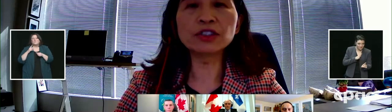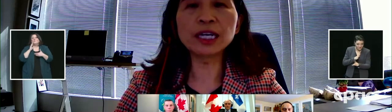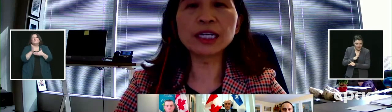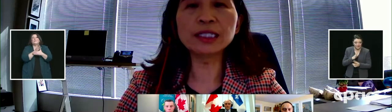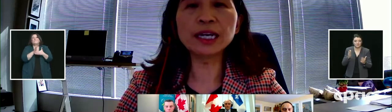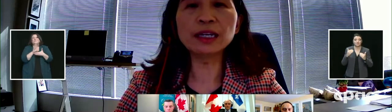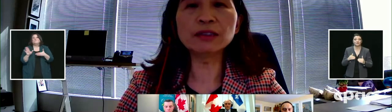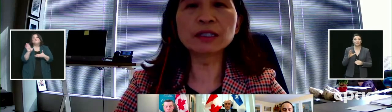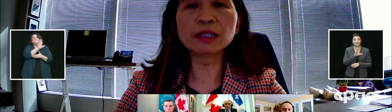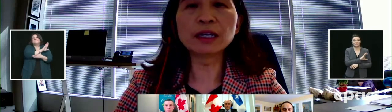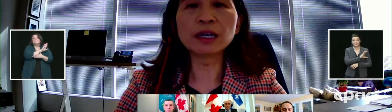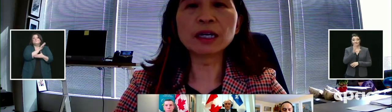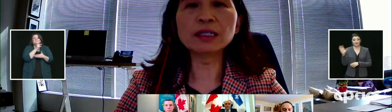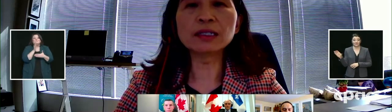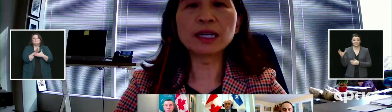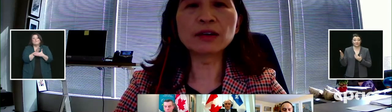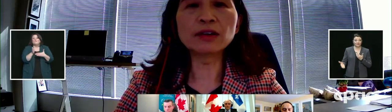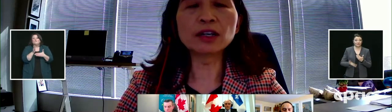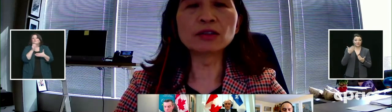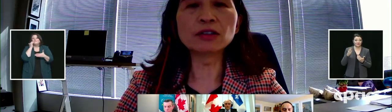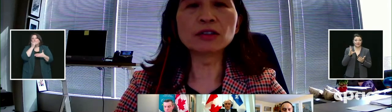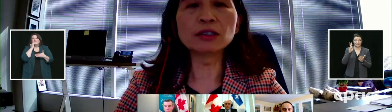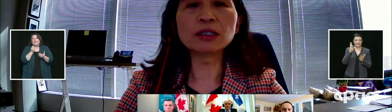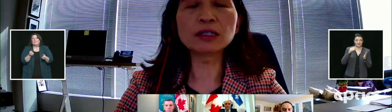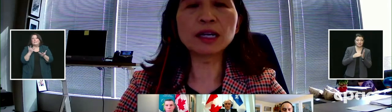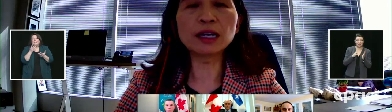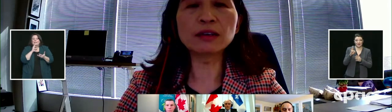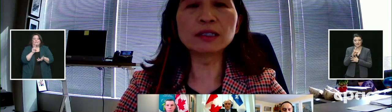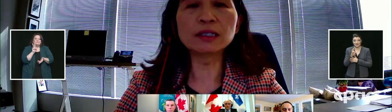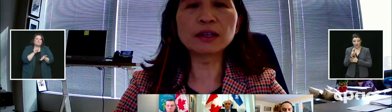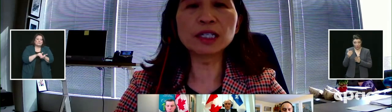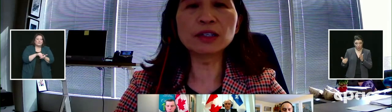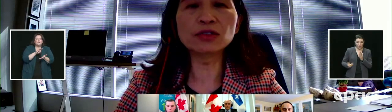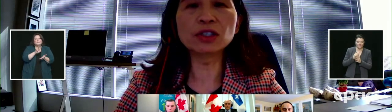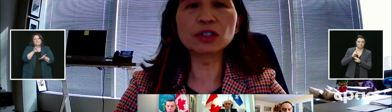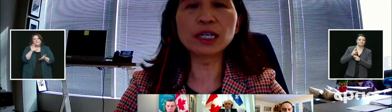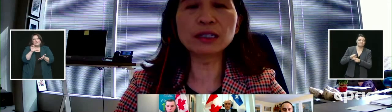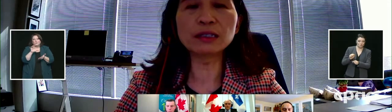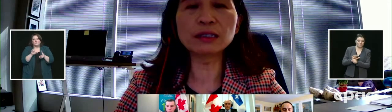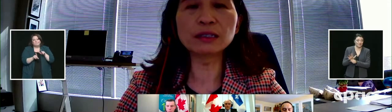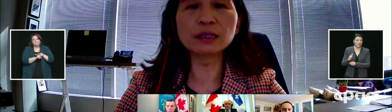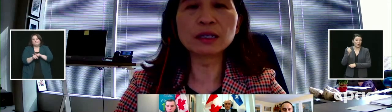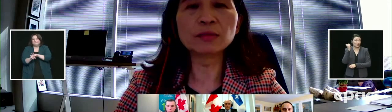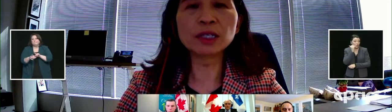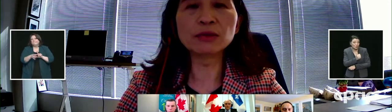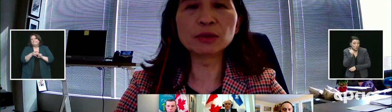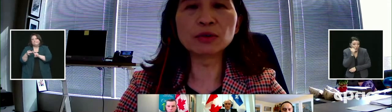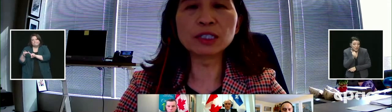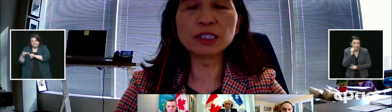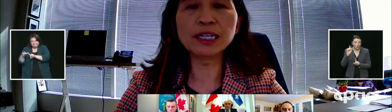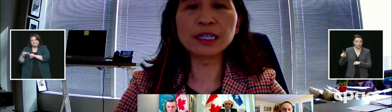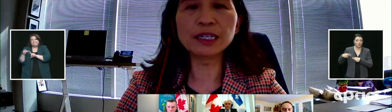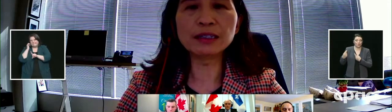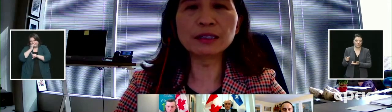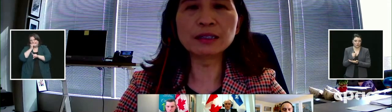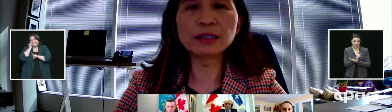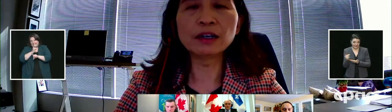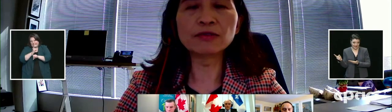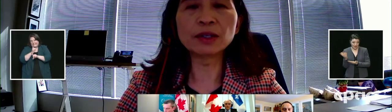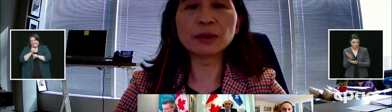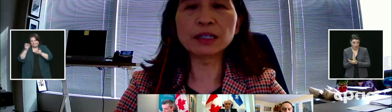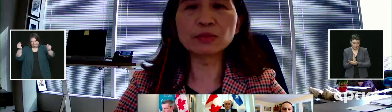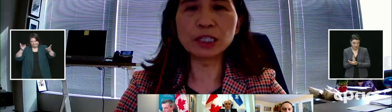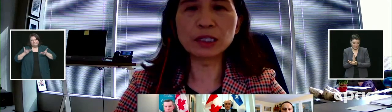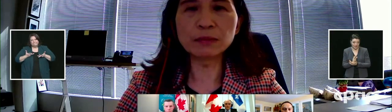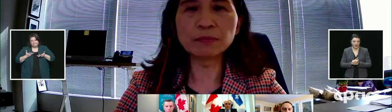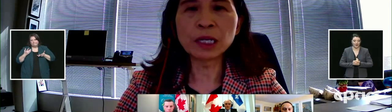average case count is now close to 6,700 new cases being reported daily over the